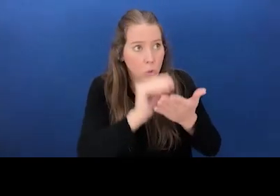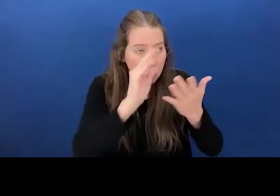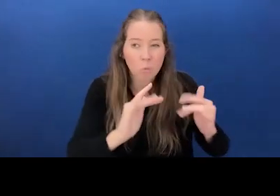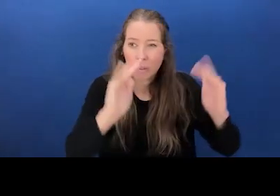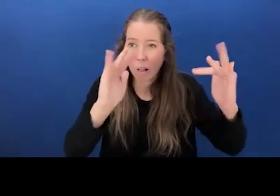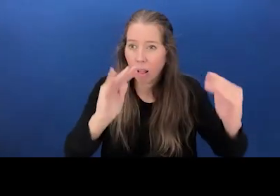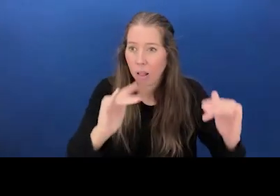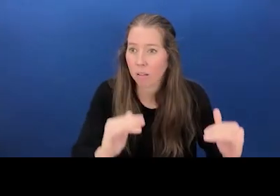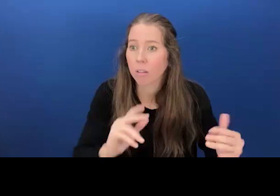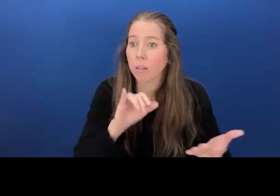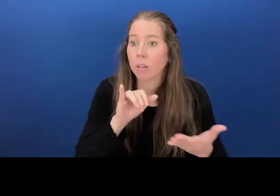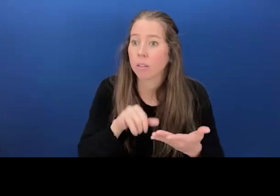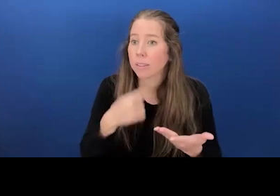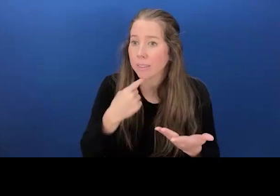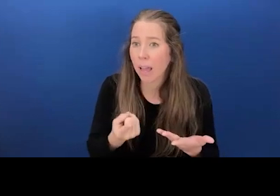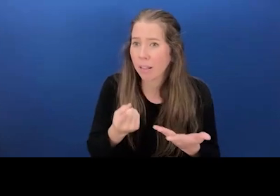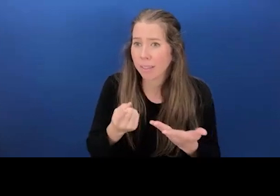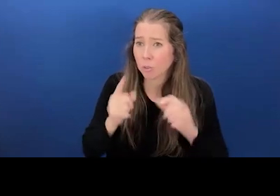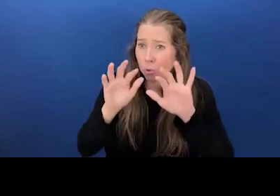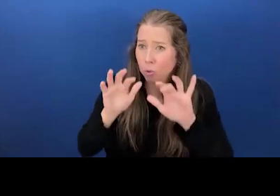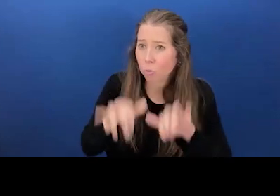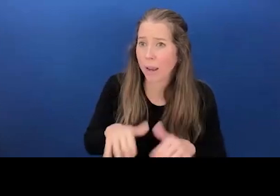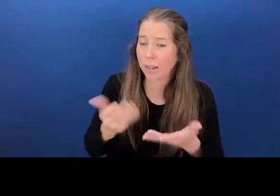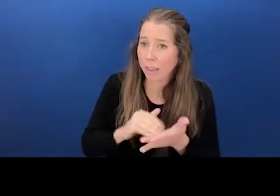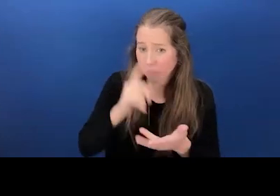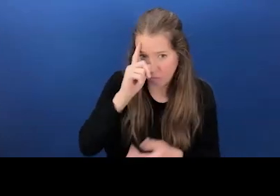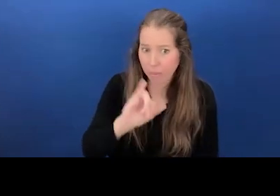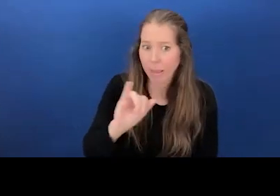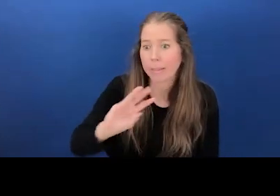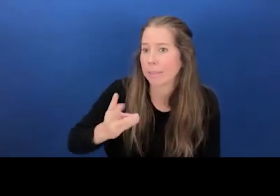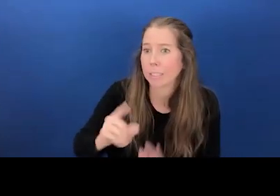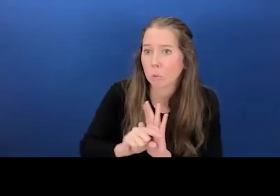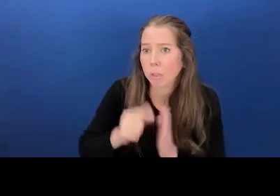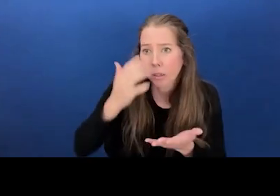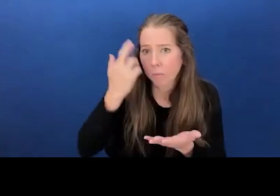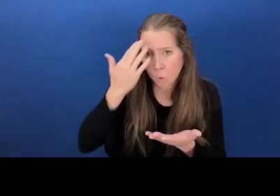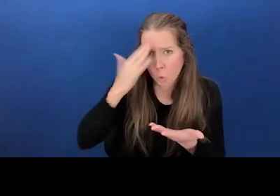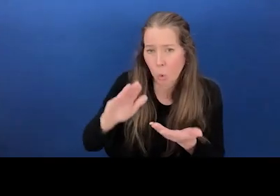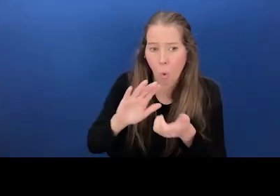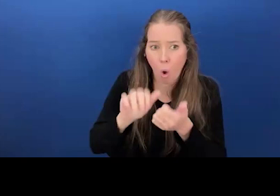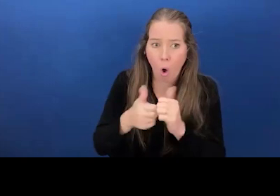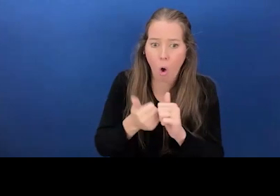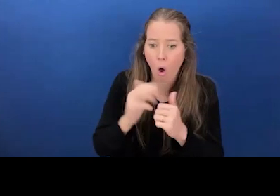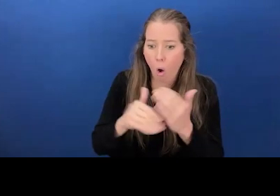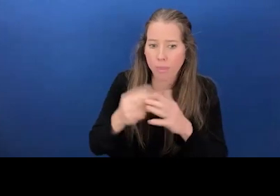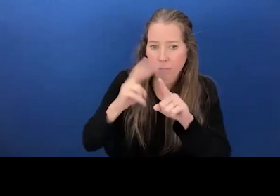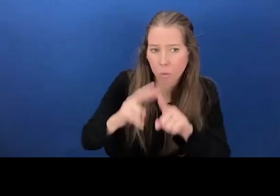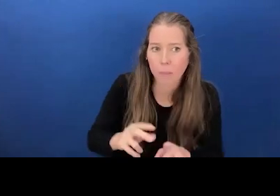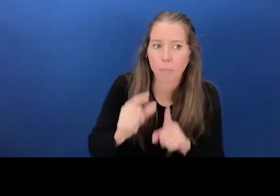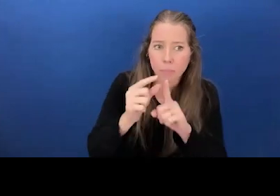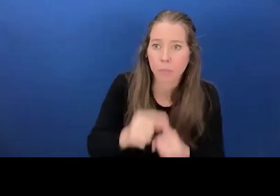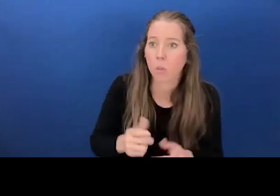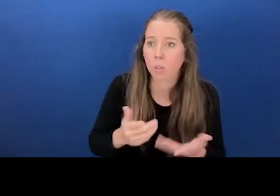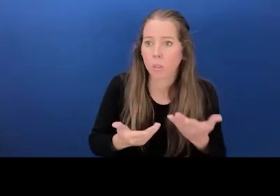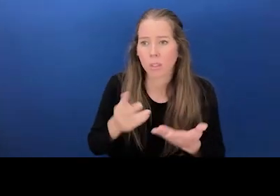generated, inform students, tell it to rewrite it like it's for a 6th grader because you don't know what all the language means. Instead of writing this essay that clearly you didn't